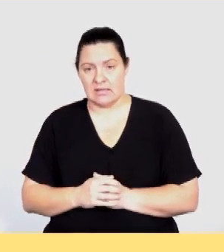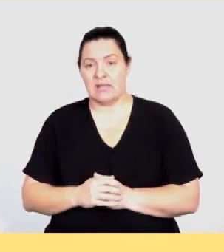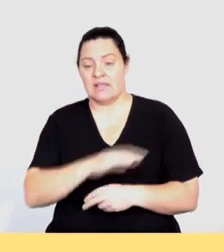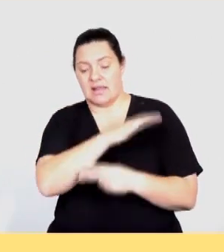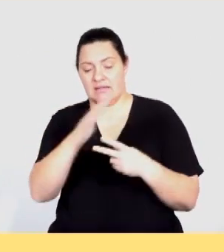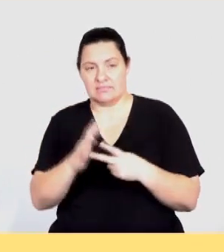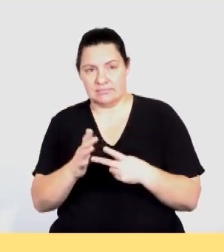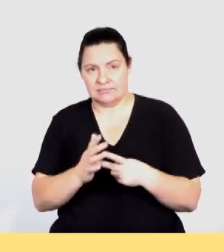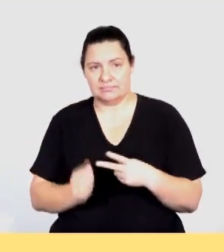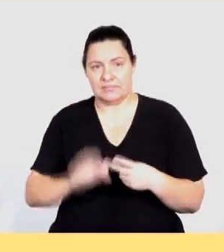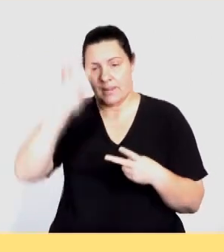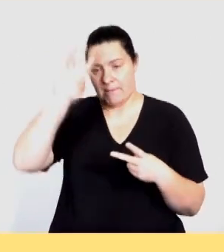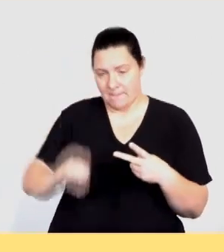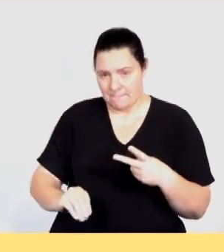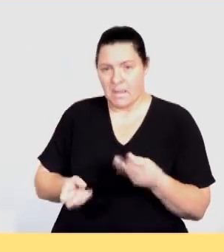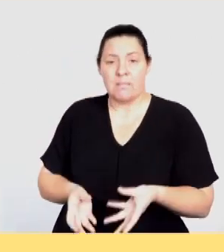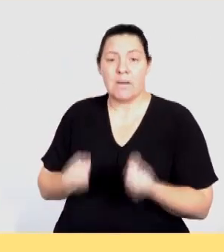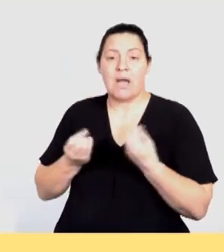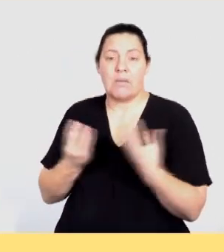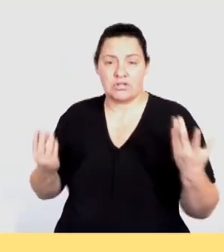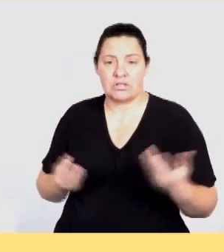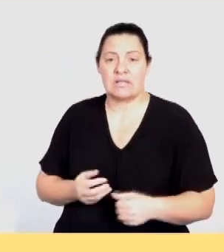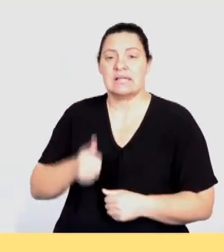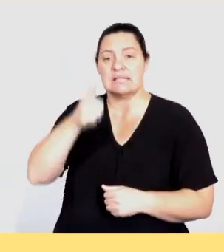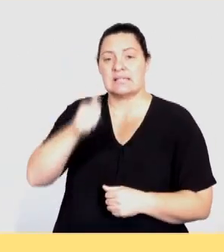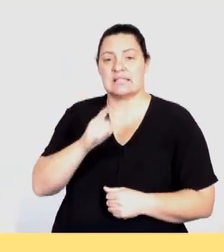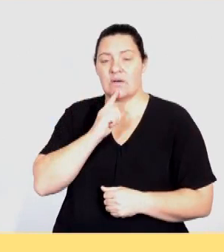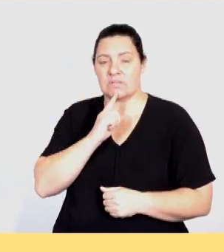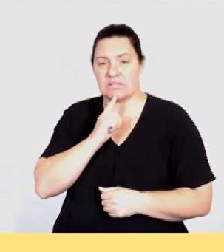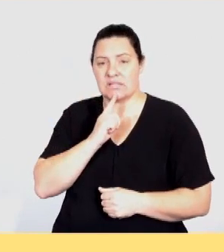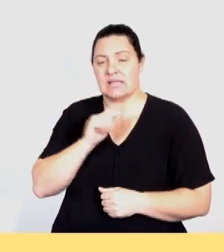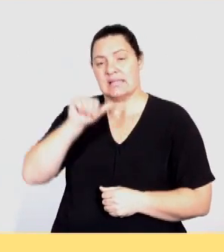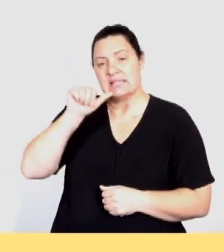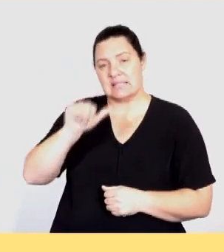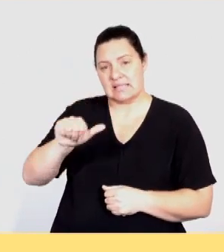8,330. Keep your calculator close. Let's add this one again. How much do you get?